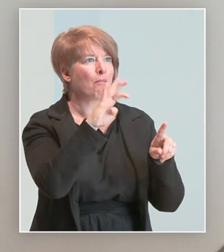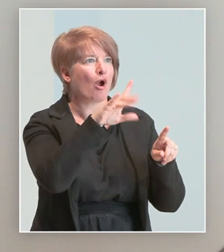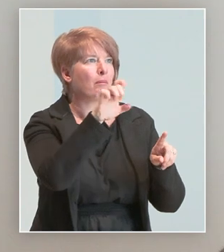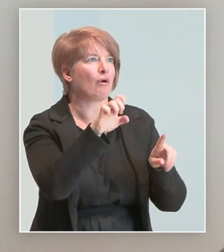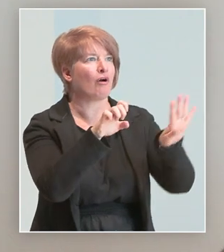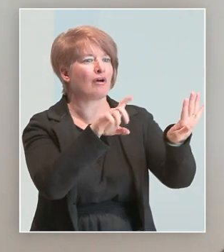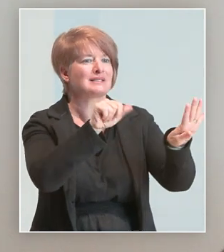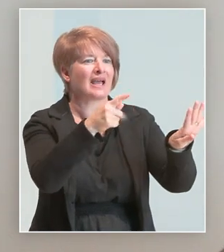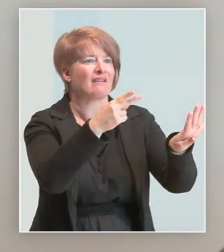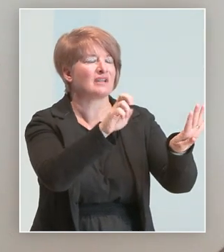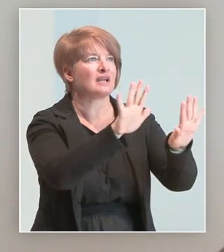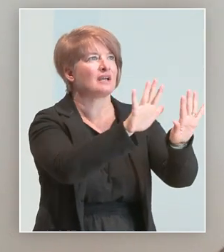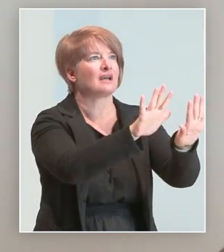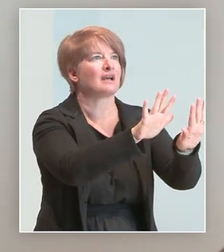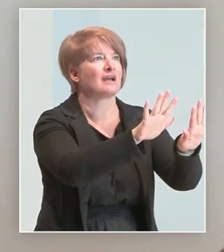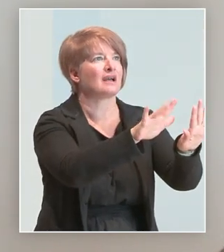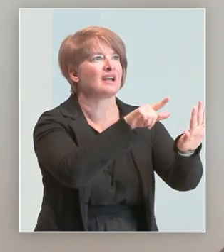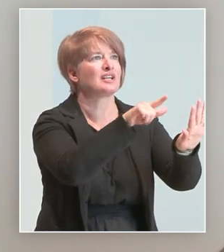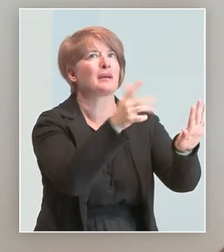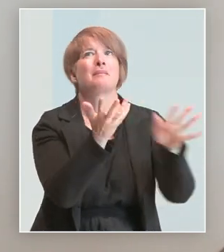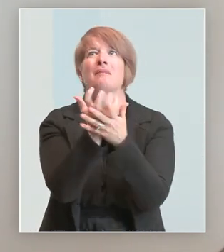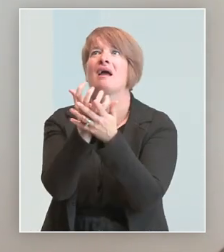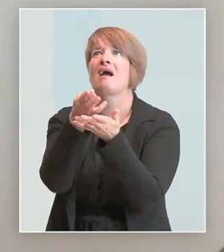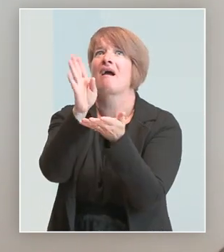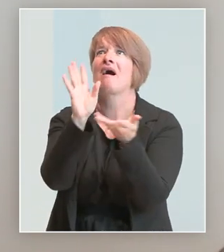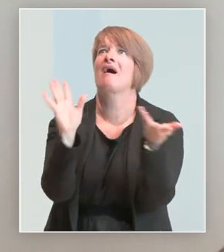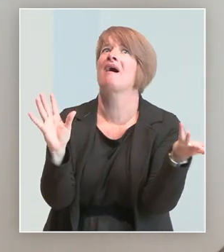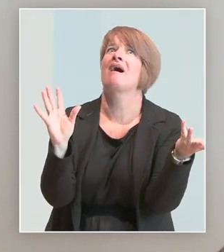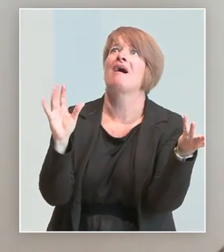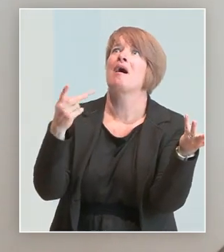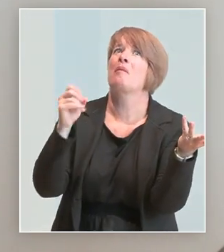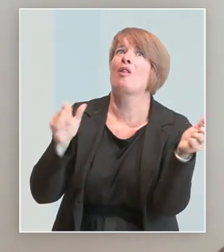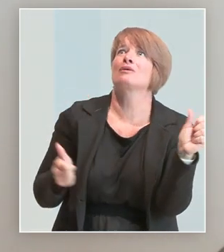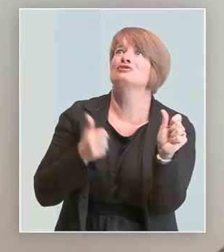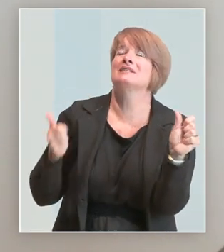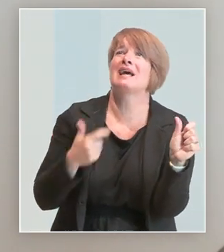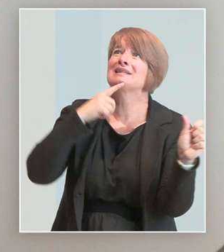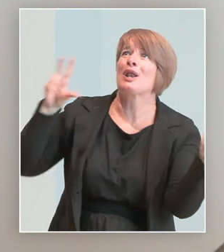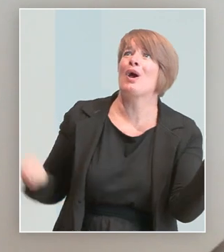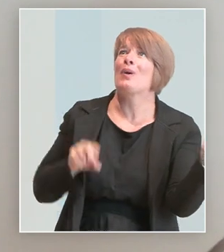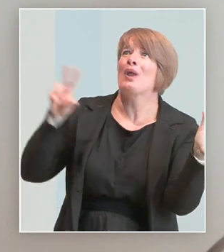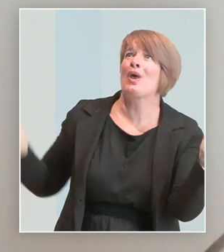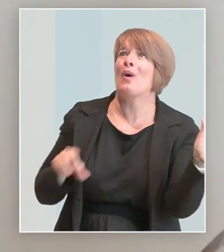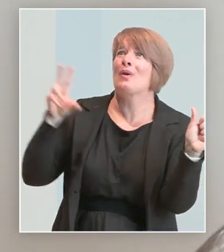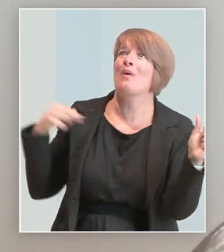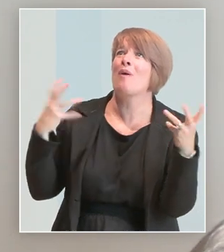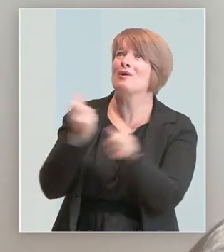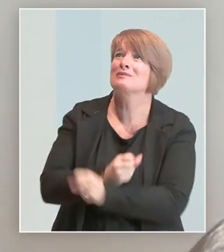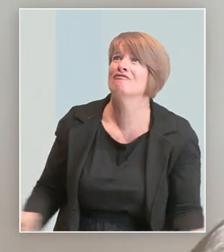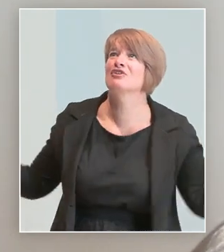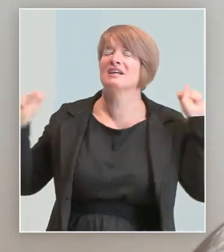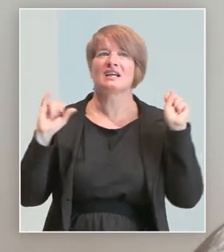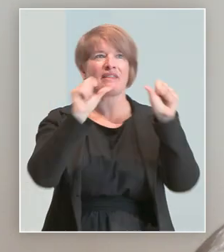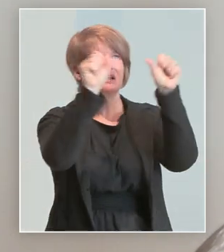of Daphne begging the gods to set her free from the god who refused no. I kept circling the